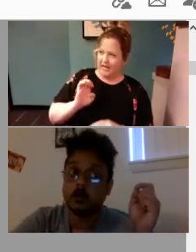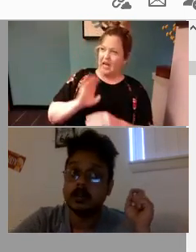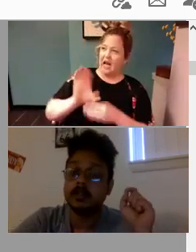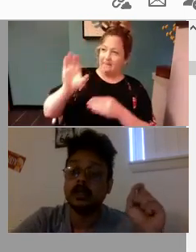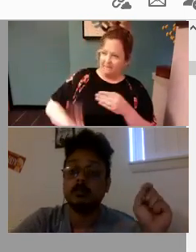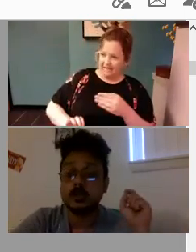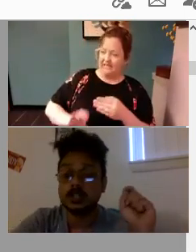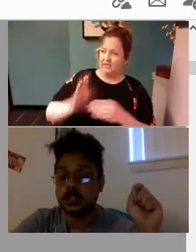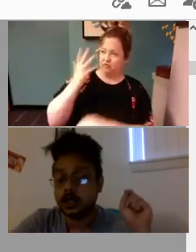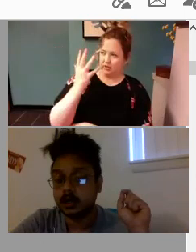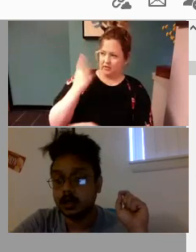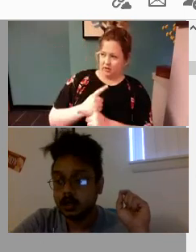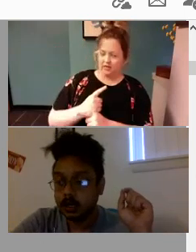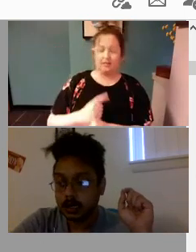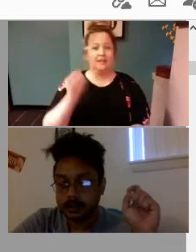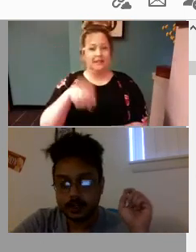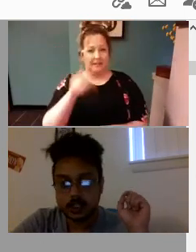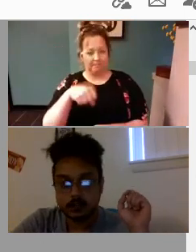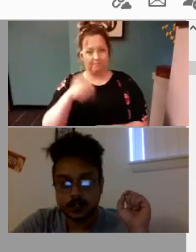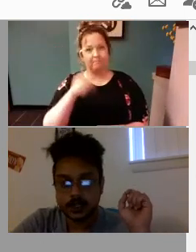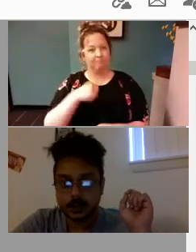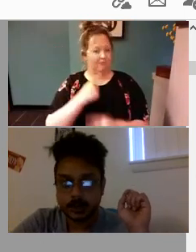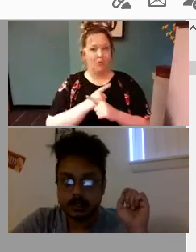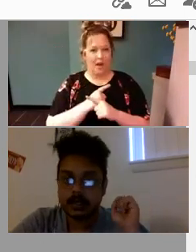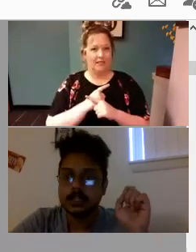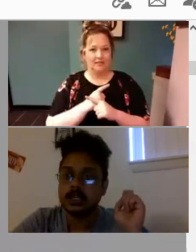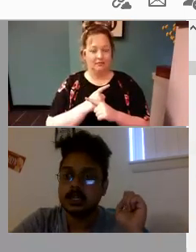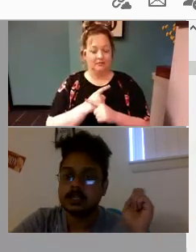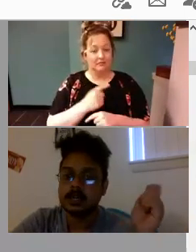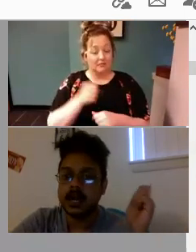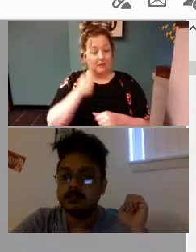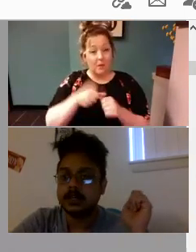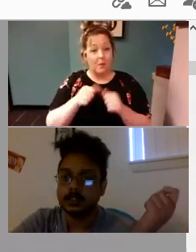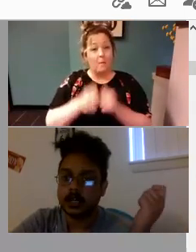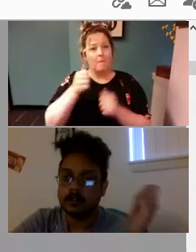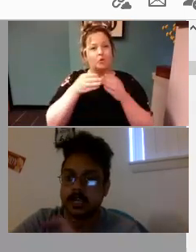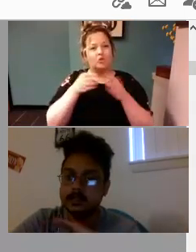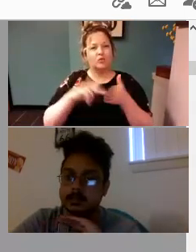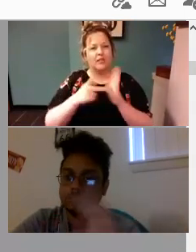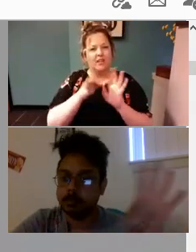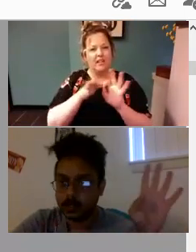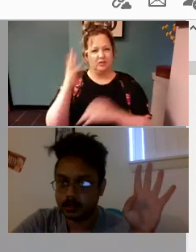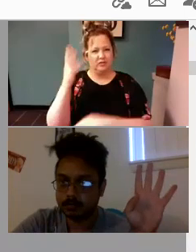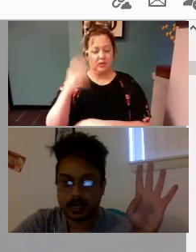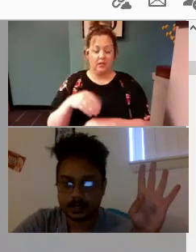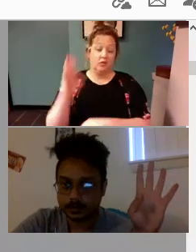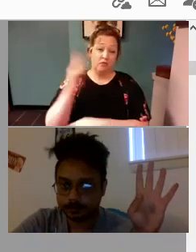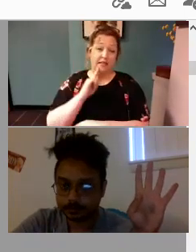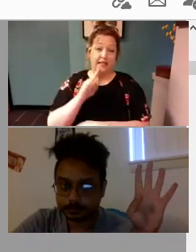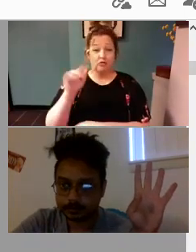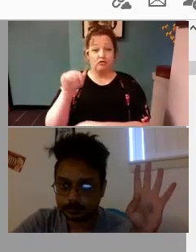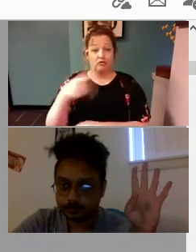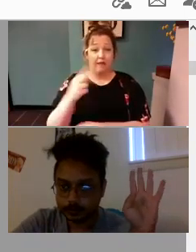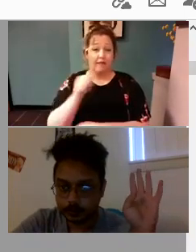Again, we are going with the most general definition of a tree, that a tree is a graph that does not have cycles, period. That's